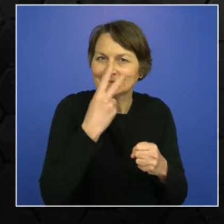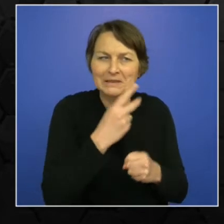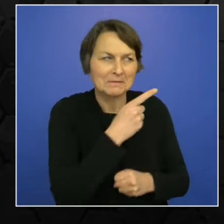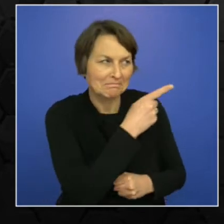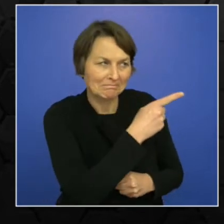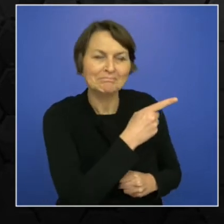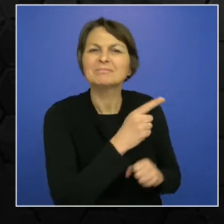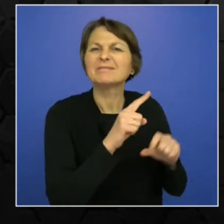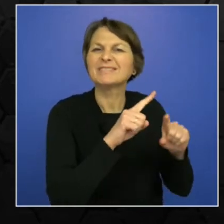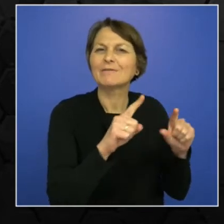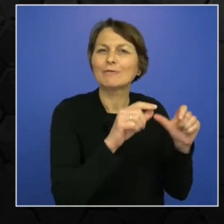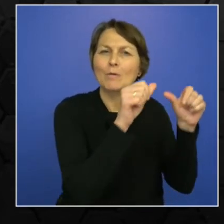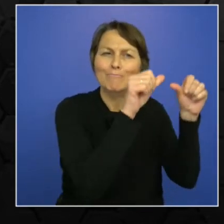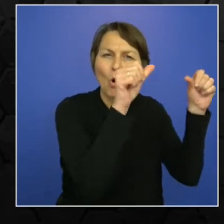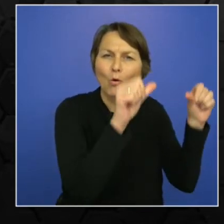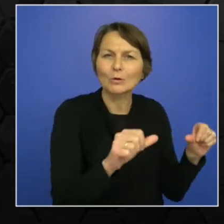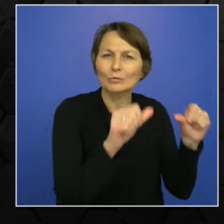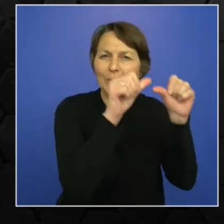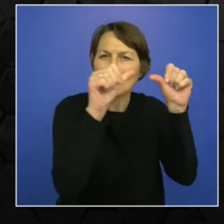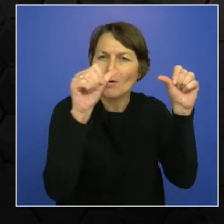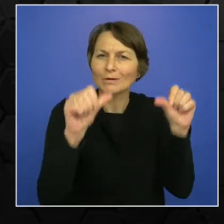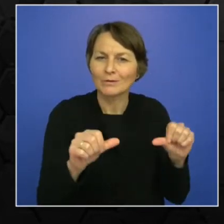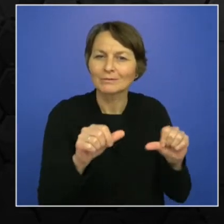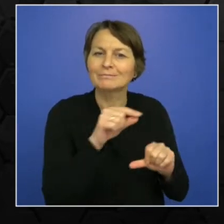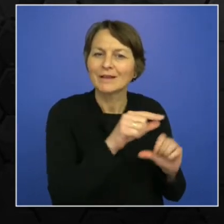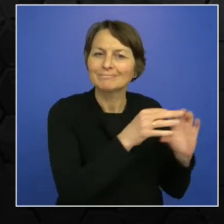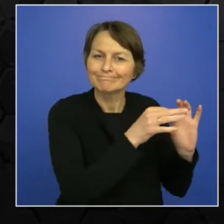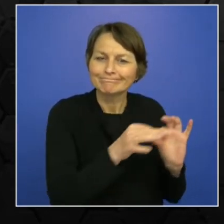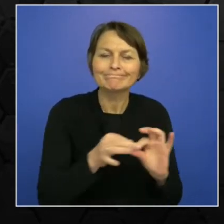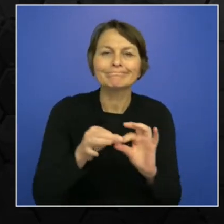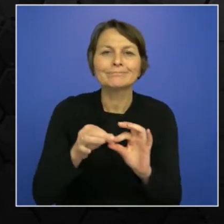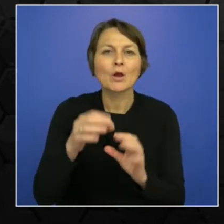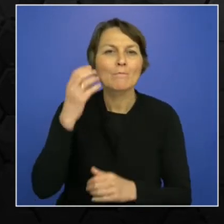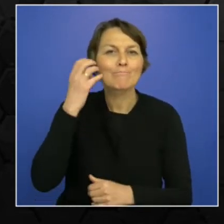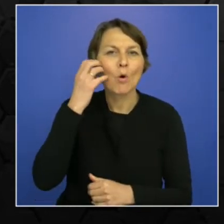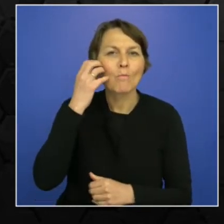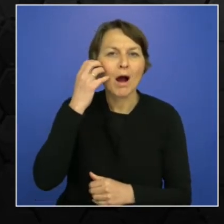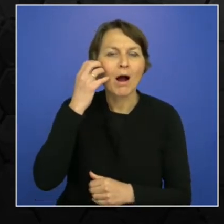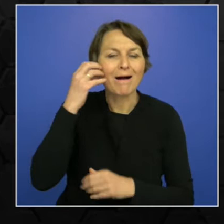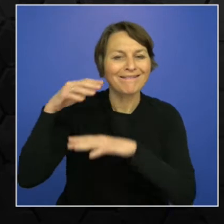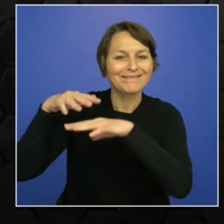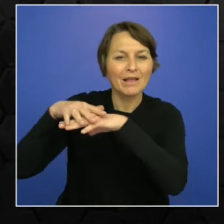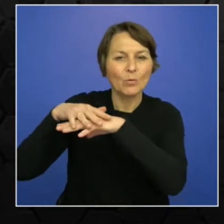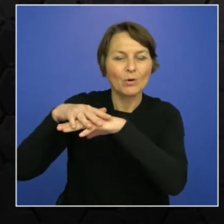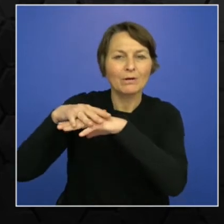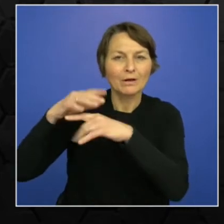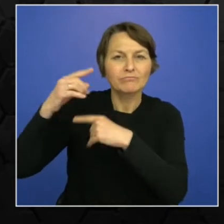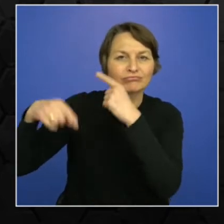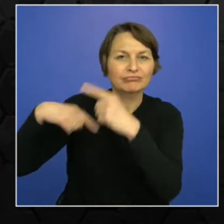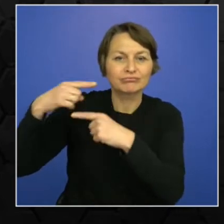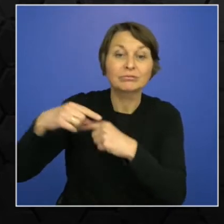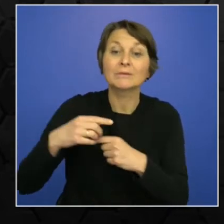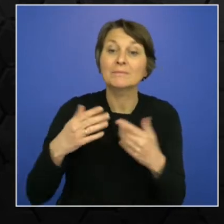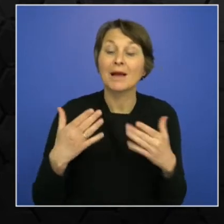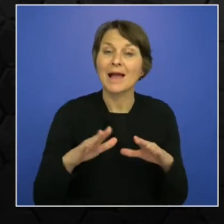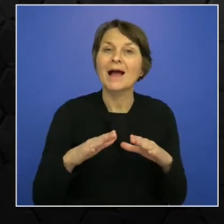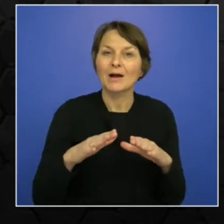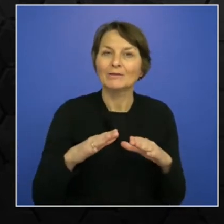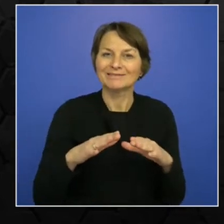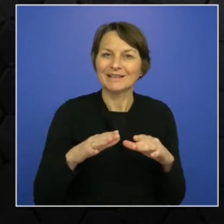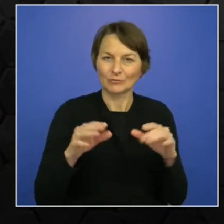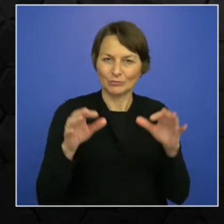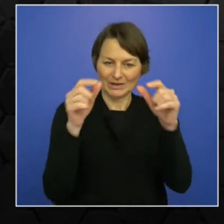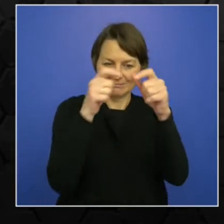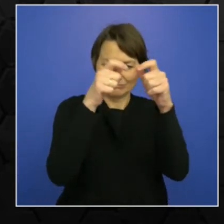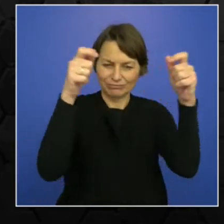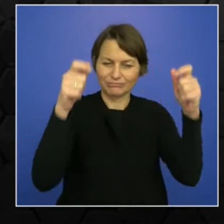architecture. This has a MobileNet-based network and an SSD network, and in the middle it runs through a bottleneck architecture.